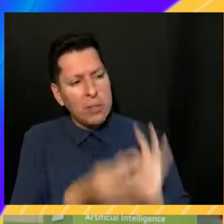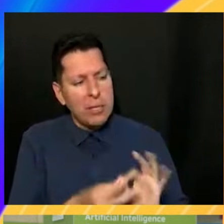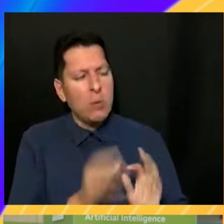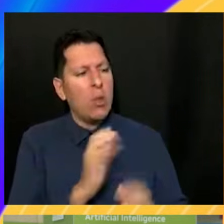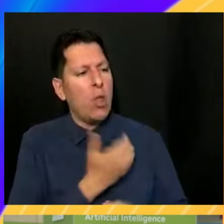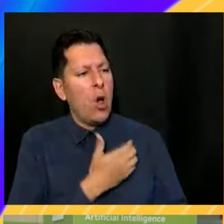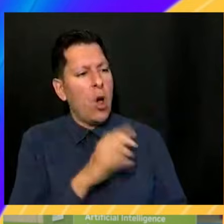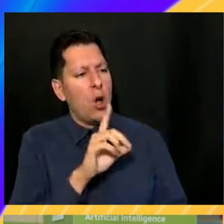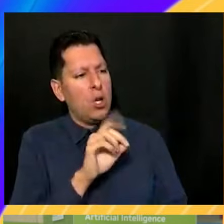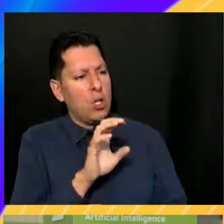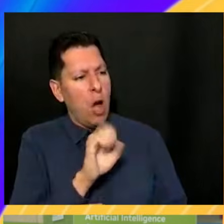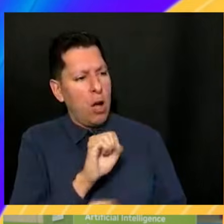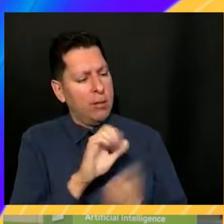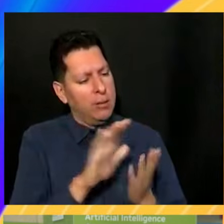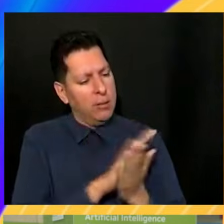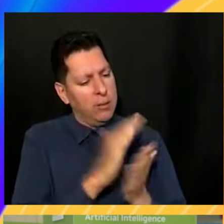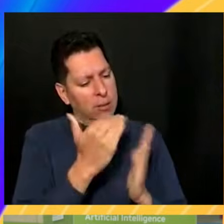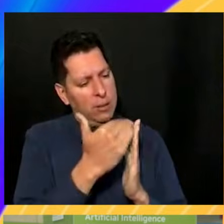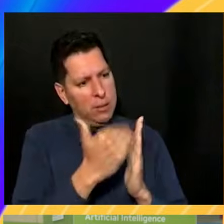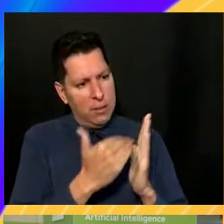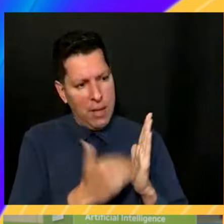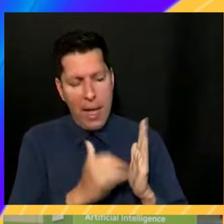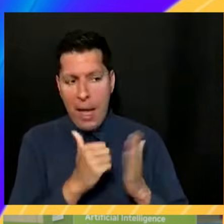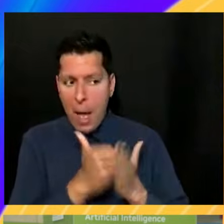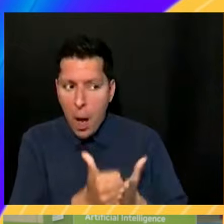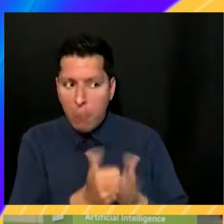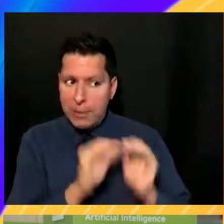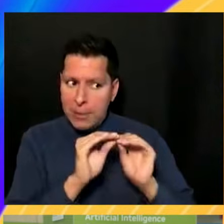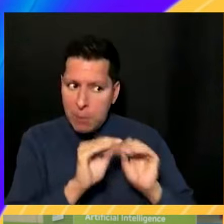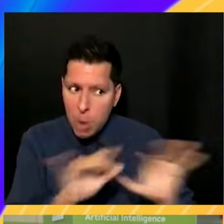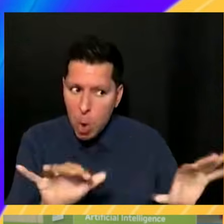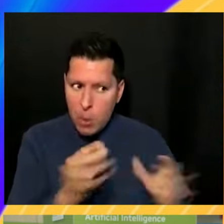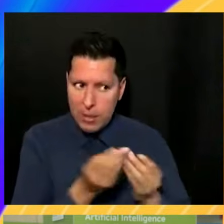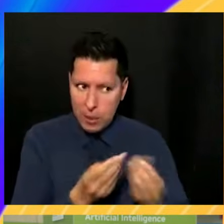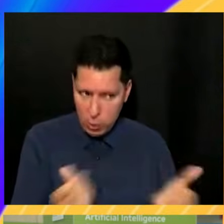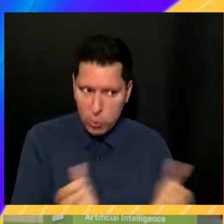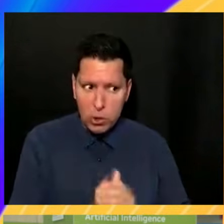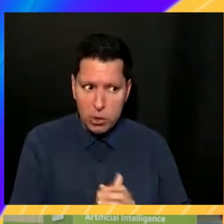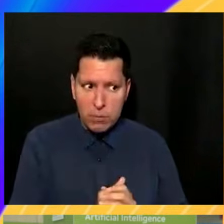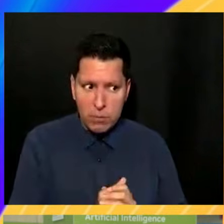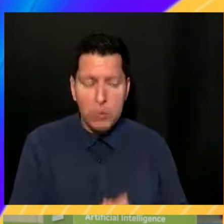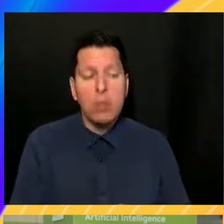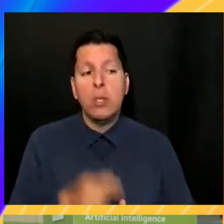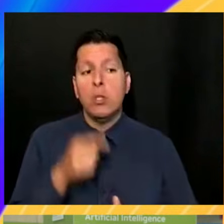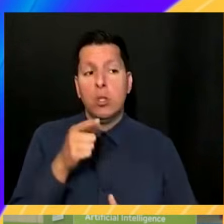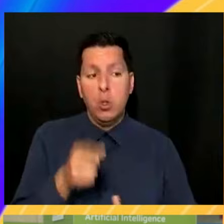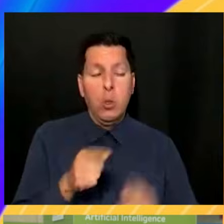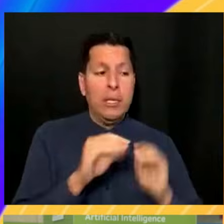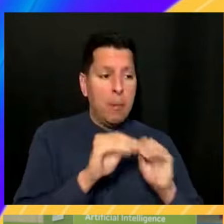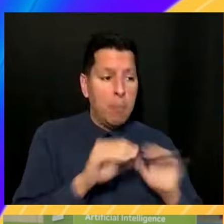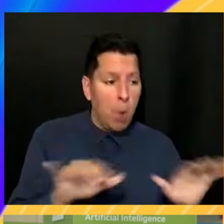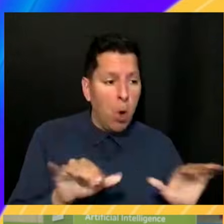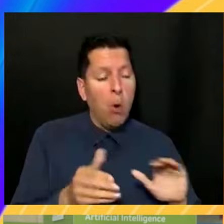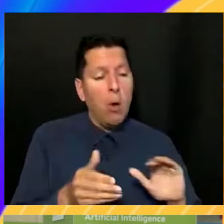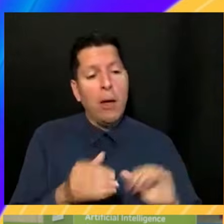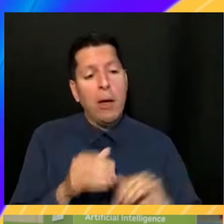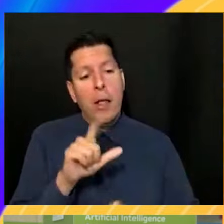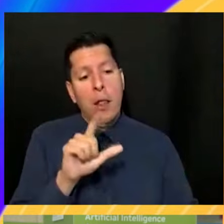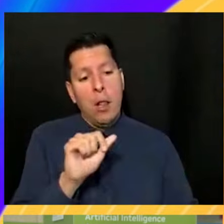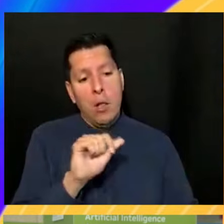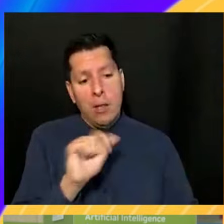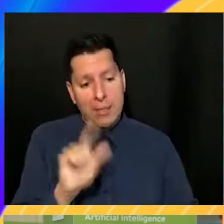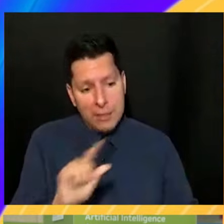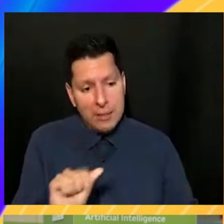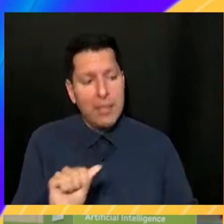you through deploying the solution. And so you can deploy Landing Zone Accelerator with Control Tower,